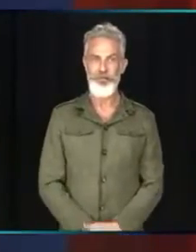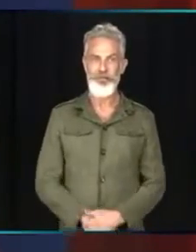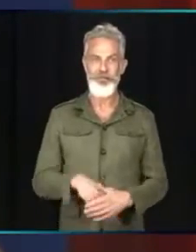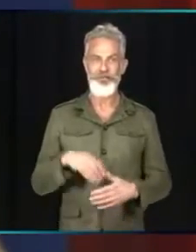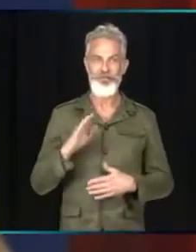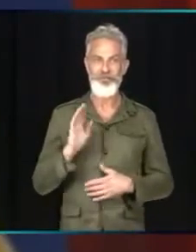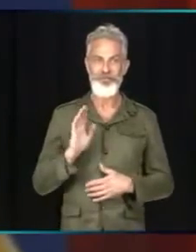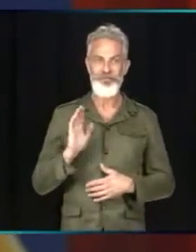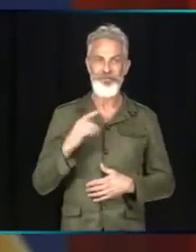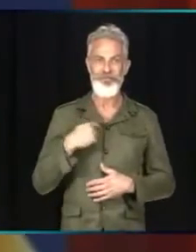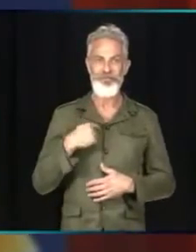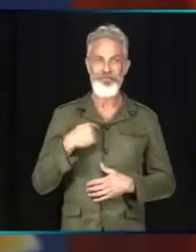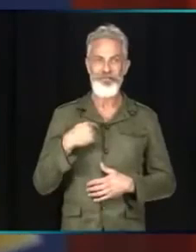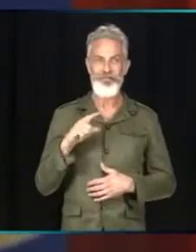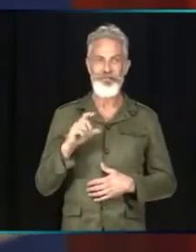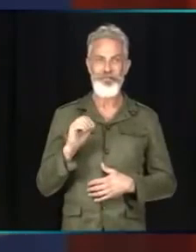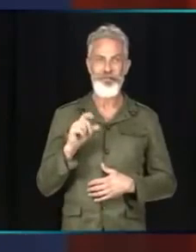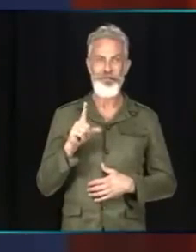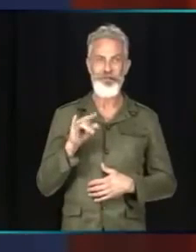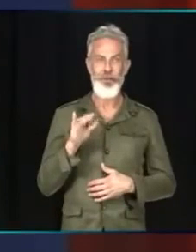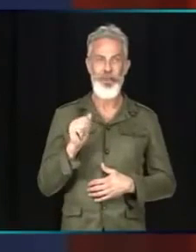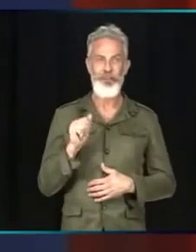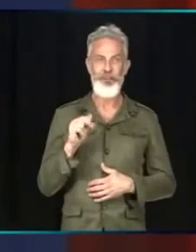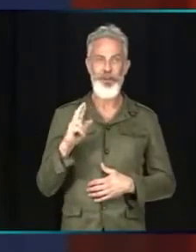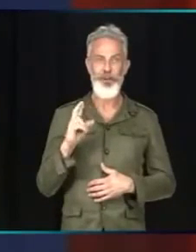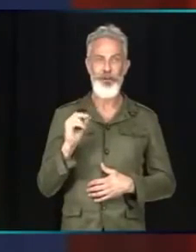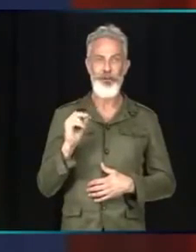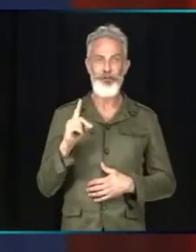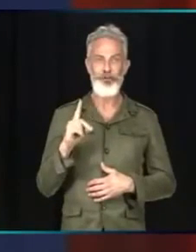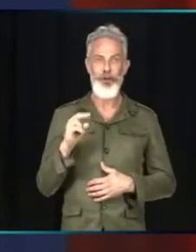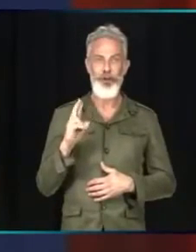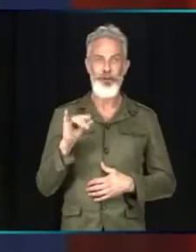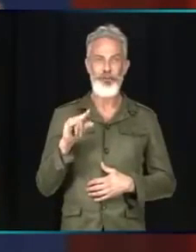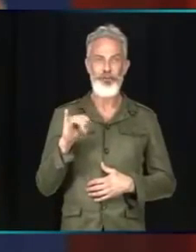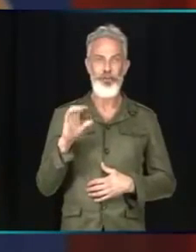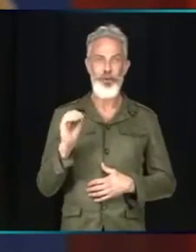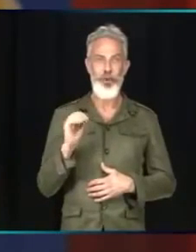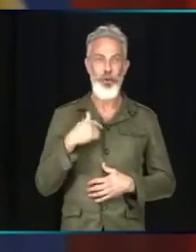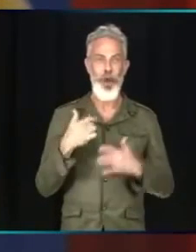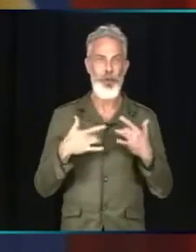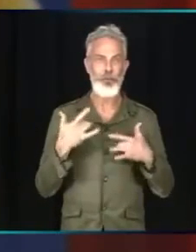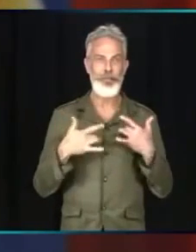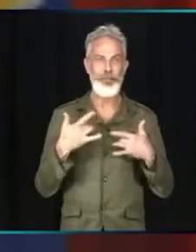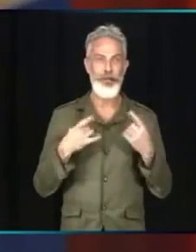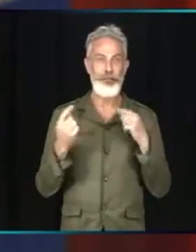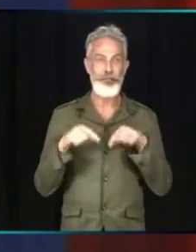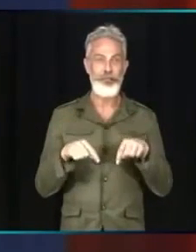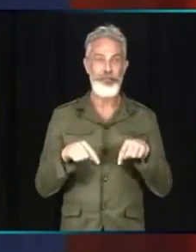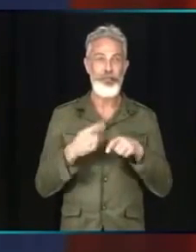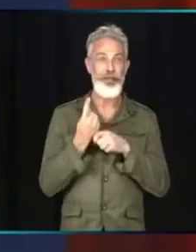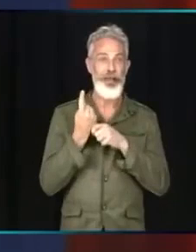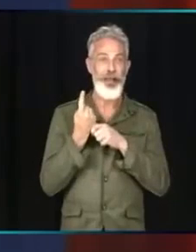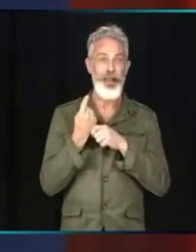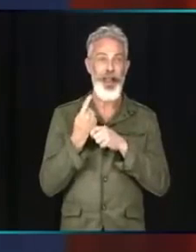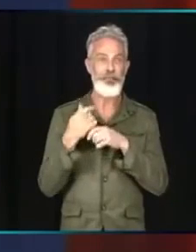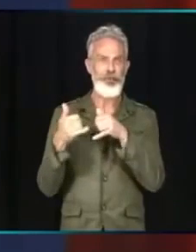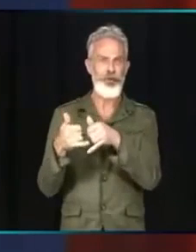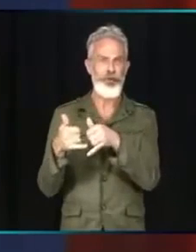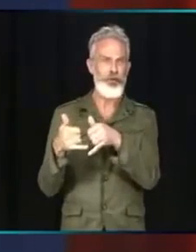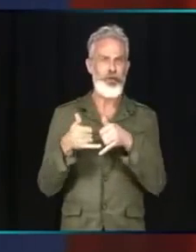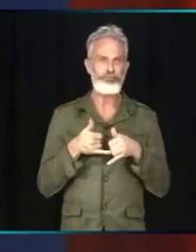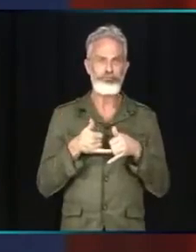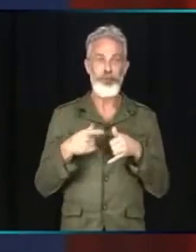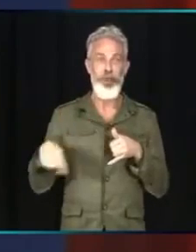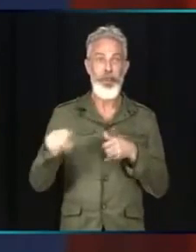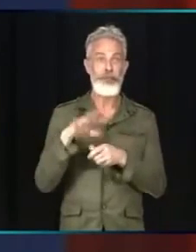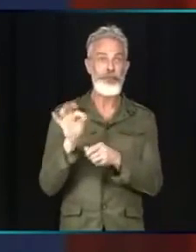Hi, I'm Olivia Rodrigo, and I'm so excited to be here. Last year, the Academy voters honored me with the Best New Artist Grammy. I